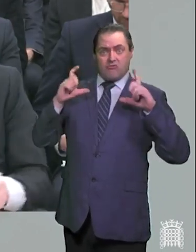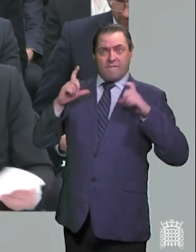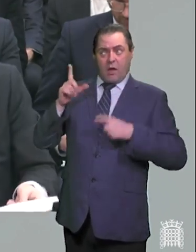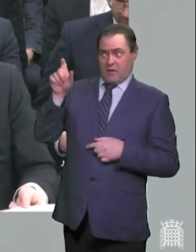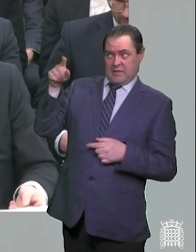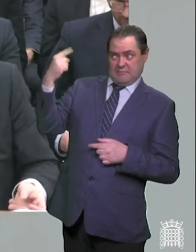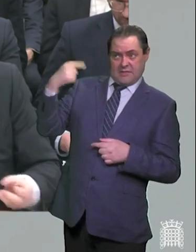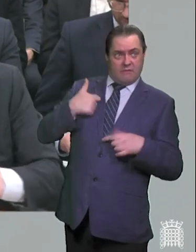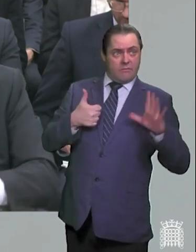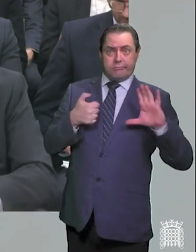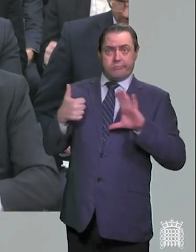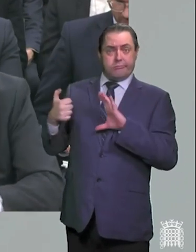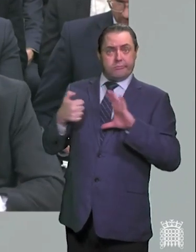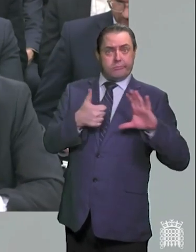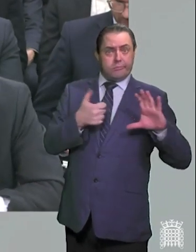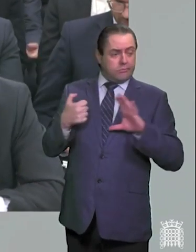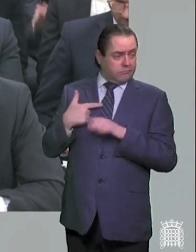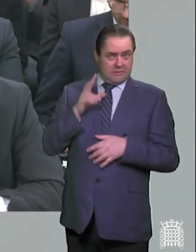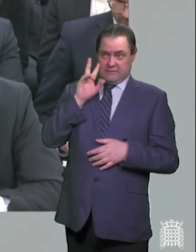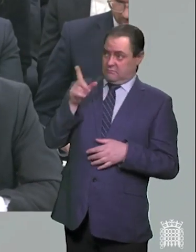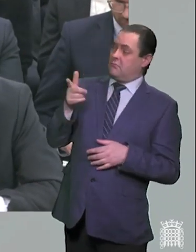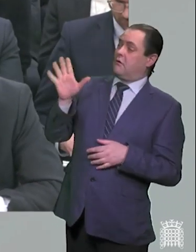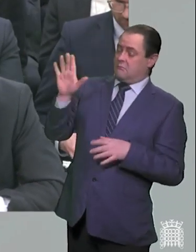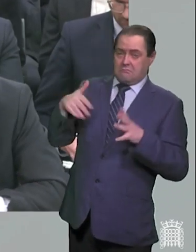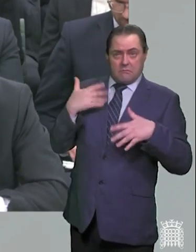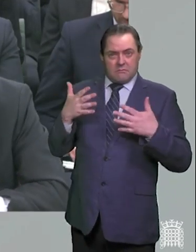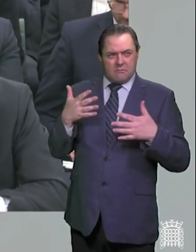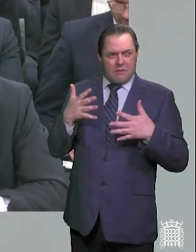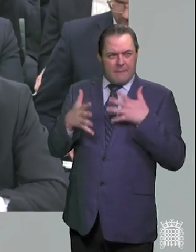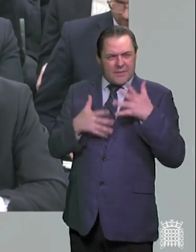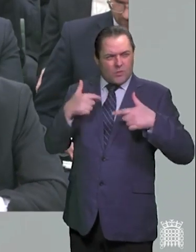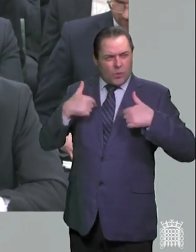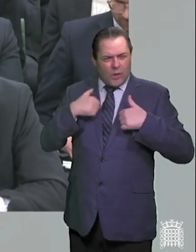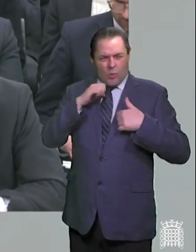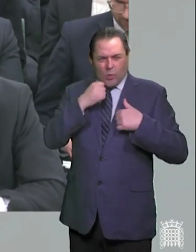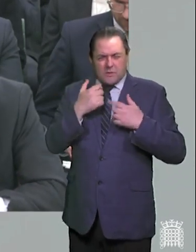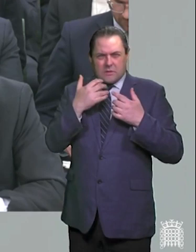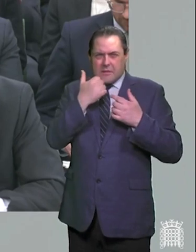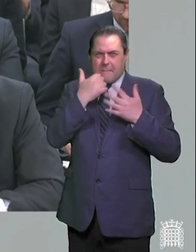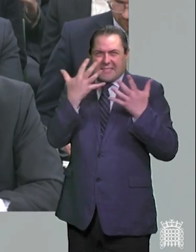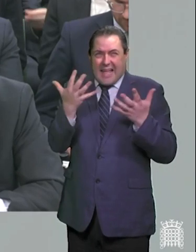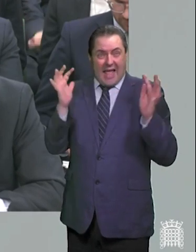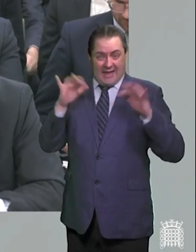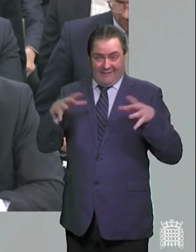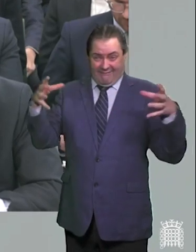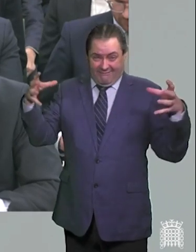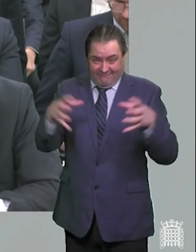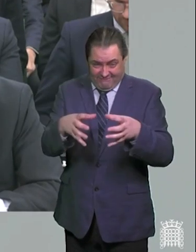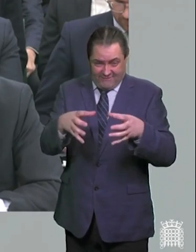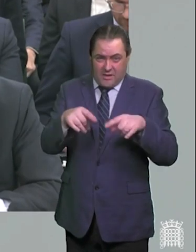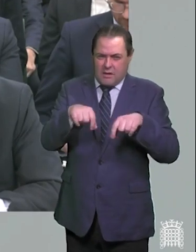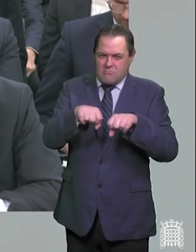To say that we would have held illicit events in Number 10 while allowing these events to be immortalised by an